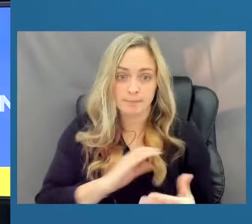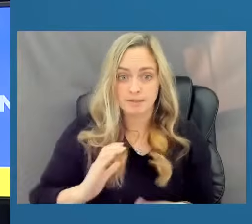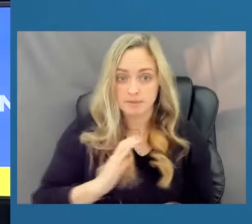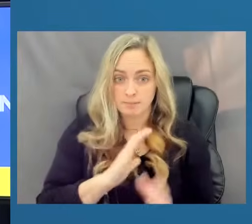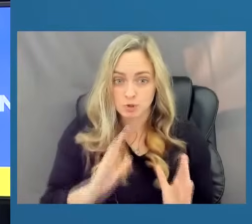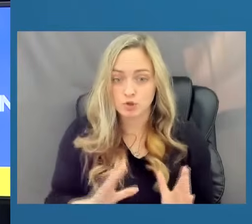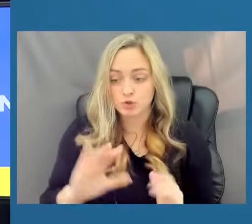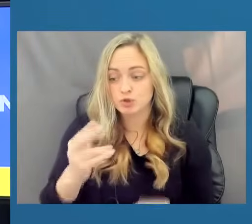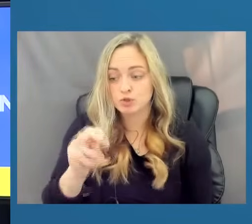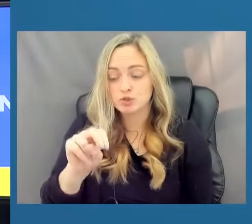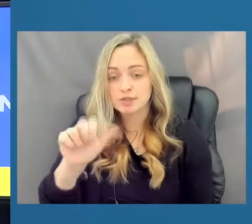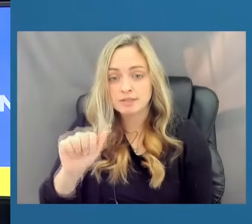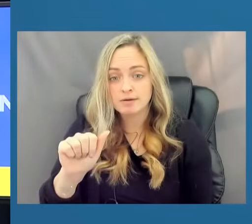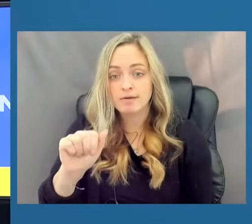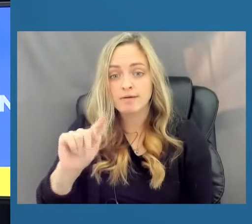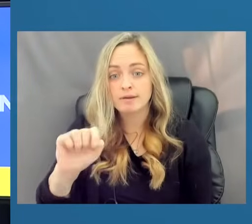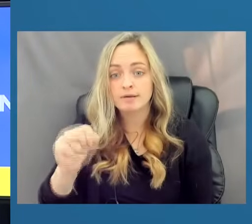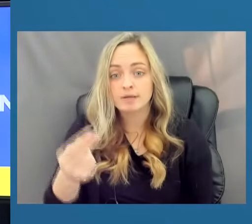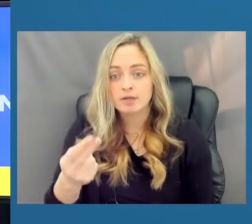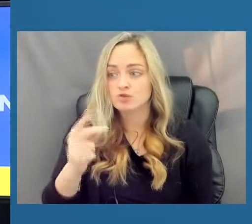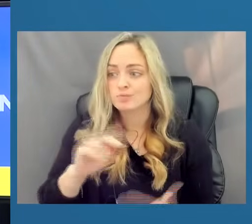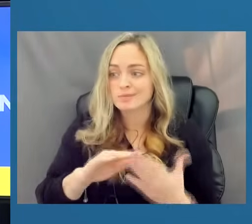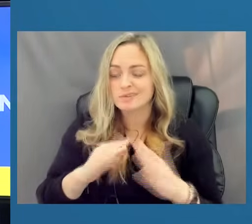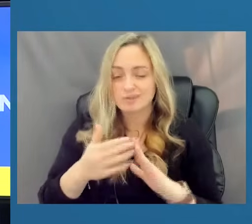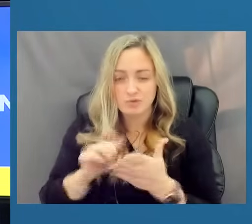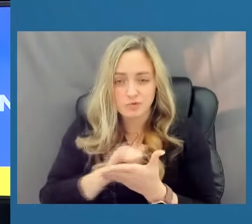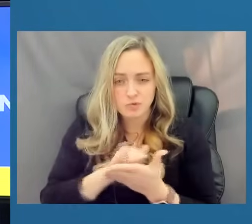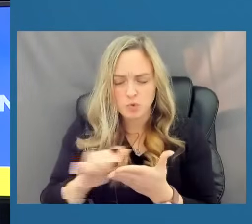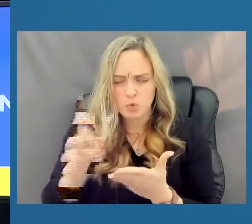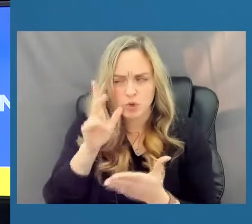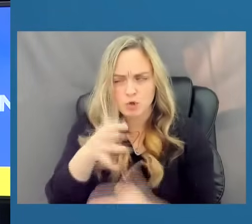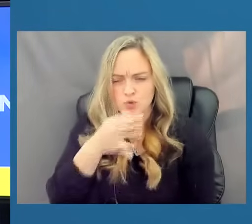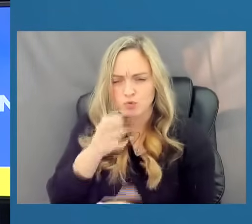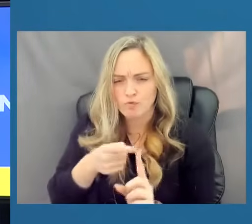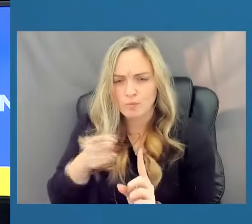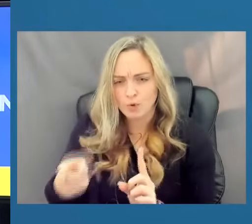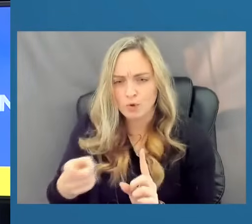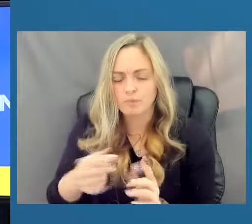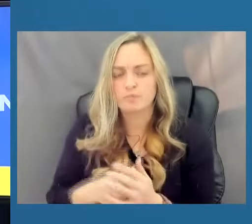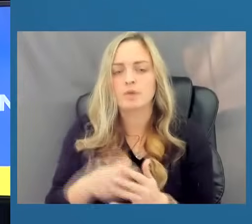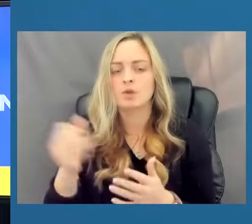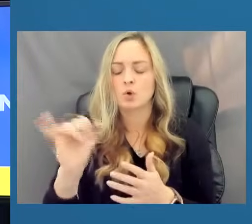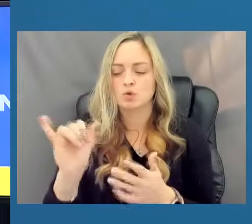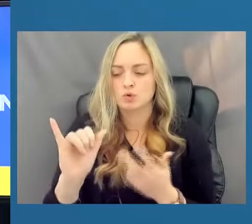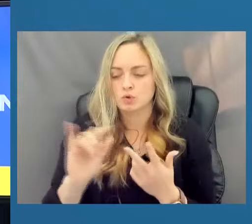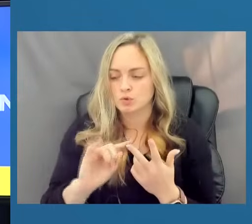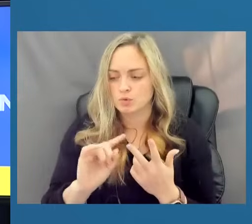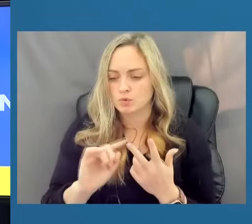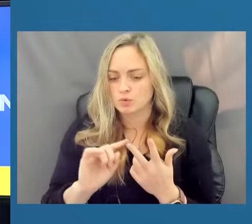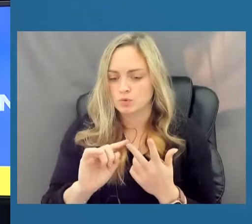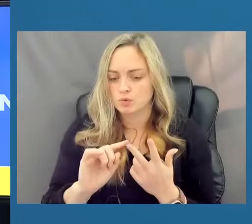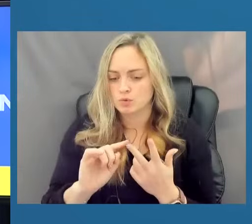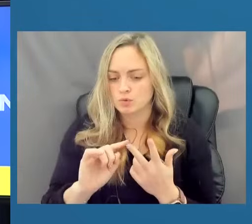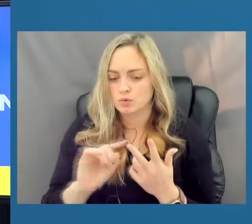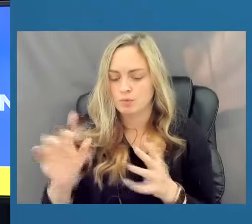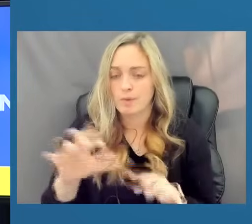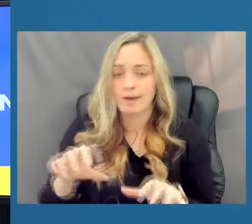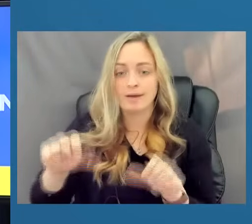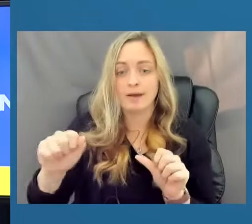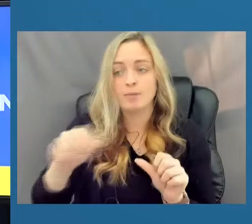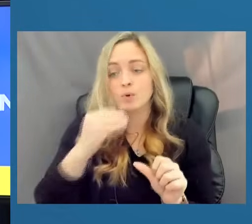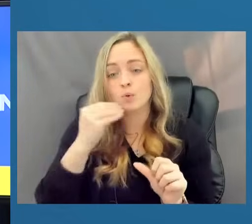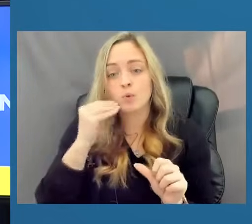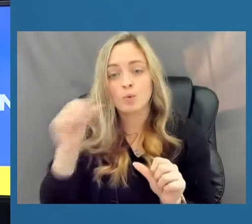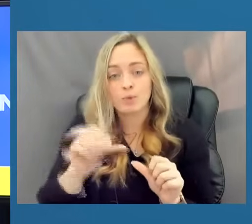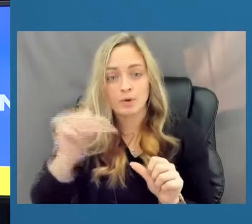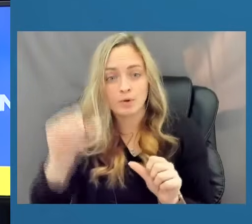Tisch, in the city of New York, doing an extraordinary job. You'll be hearing from her momentarily, as well as my adopted home in Albany, our